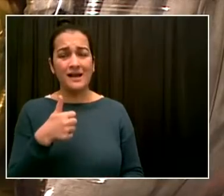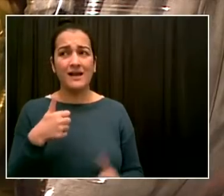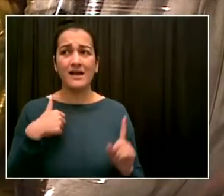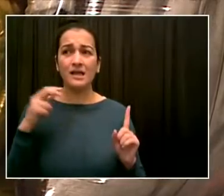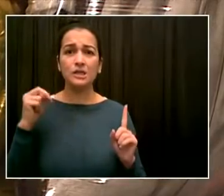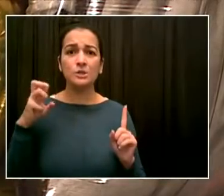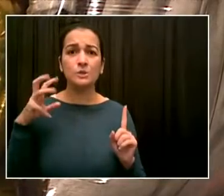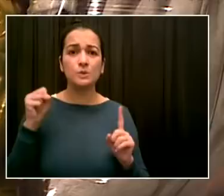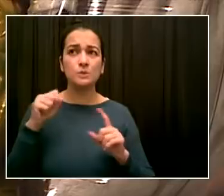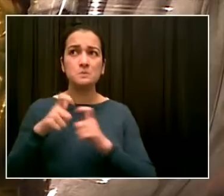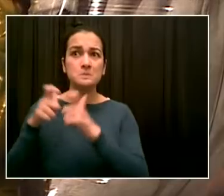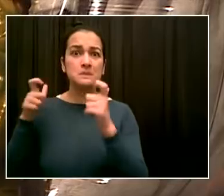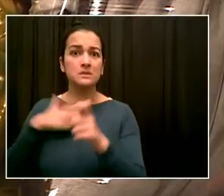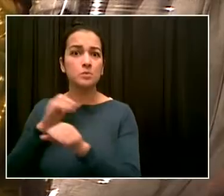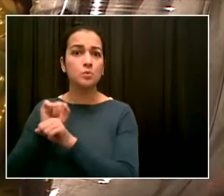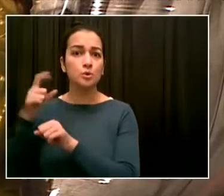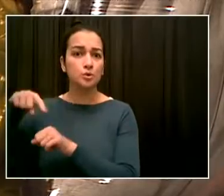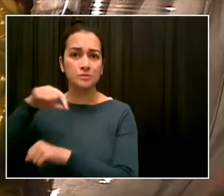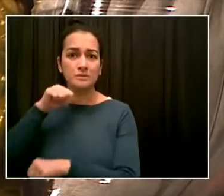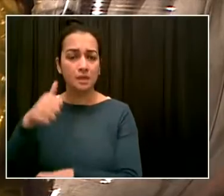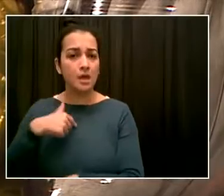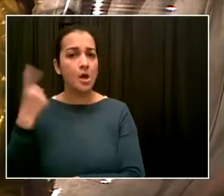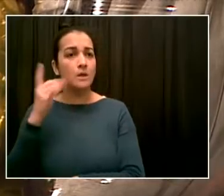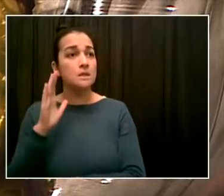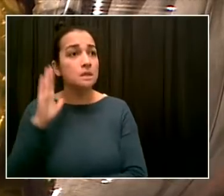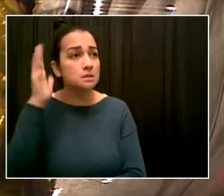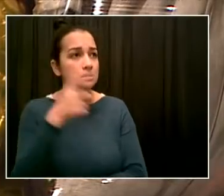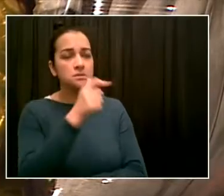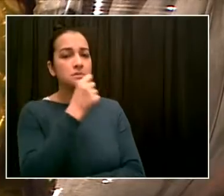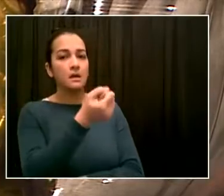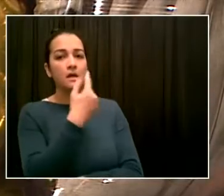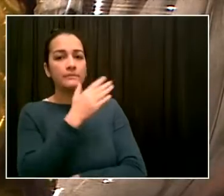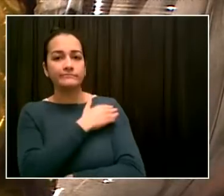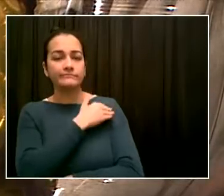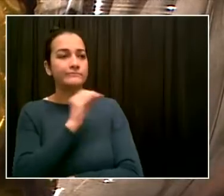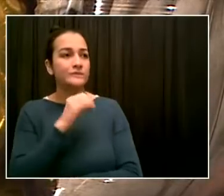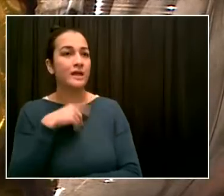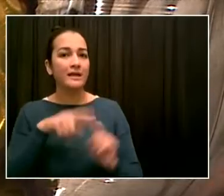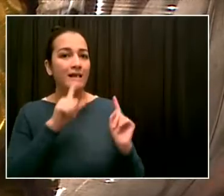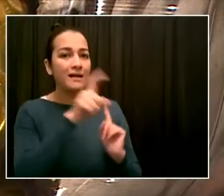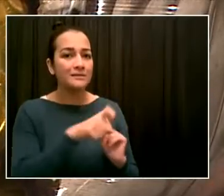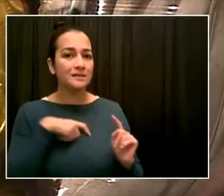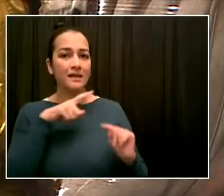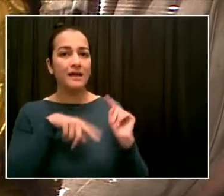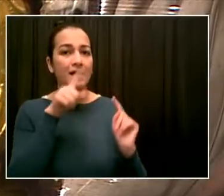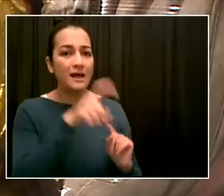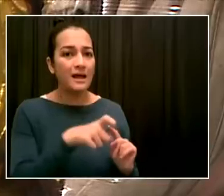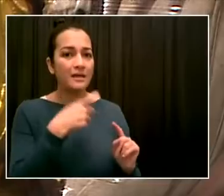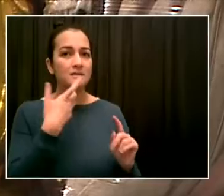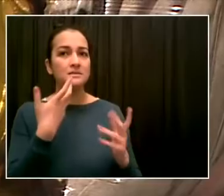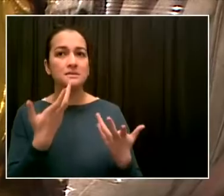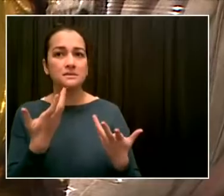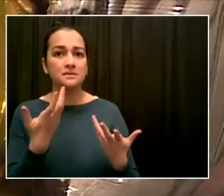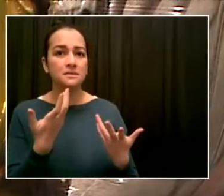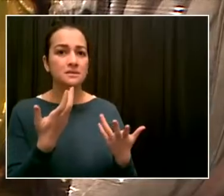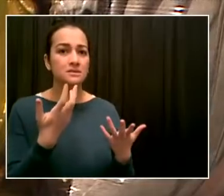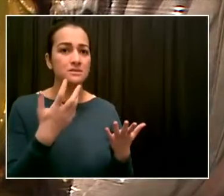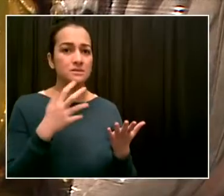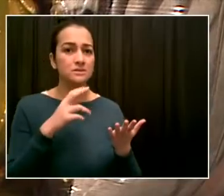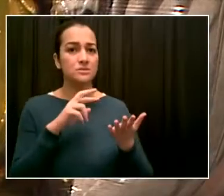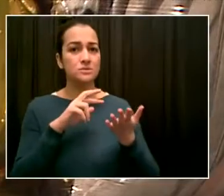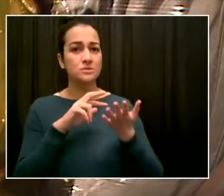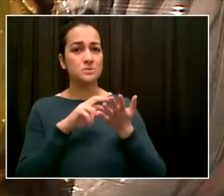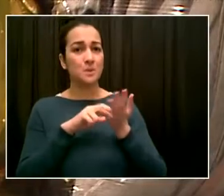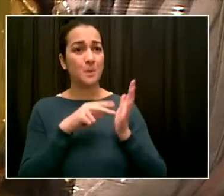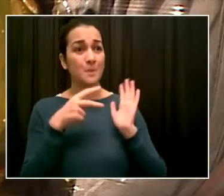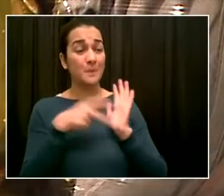reporters over consecutive days, and that's clearly no longer the case. So maybe give them a little nudge. Yeah,